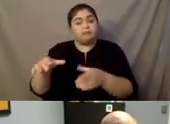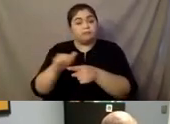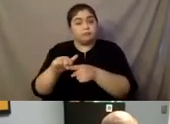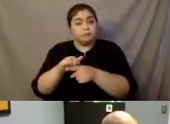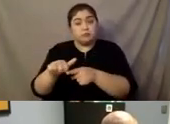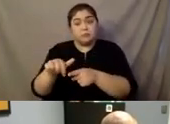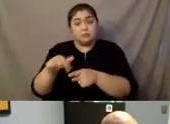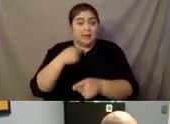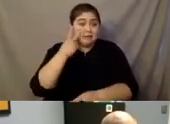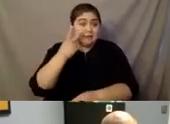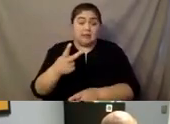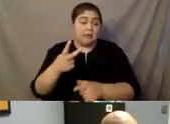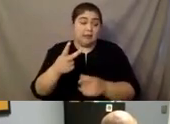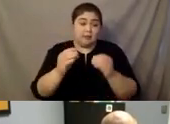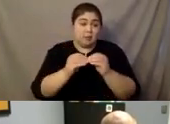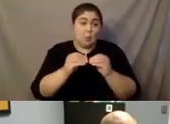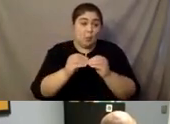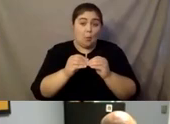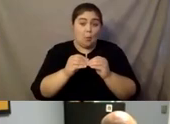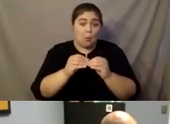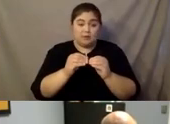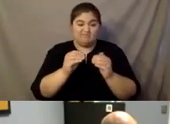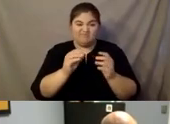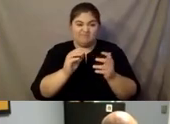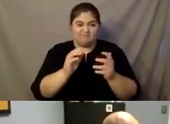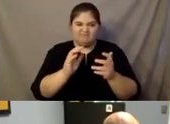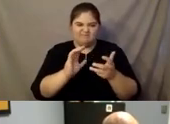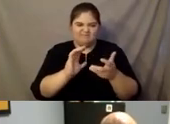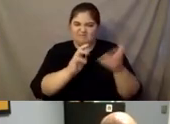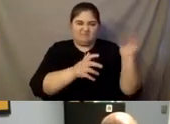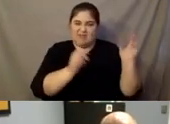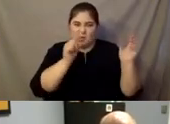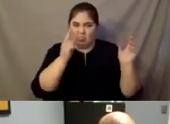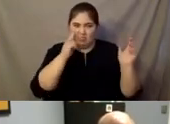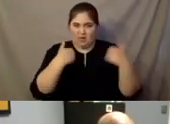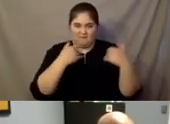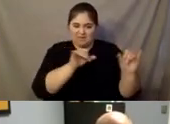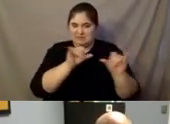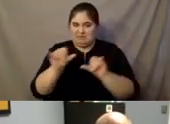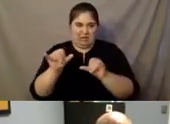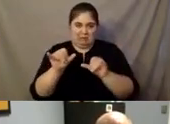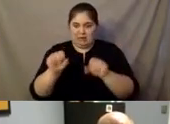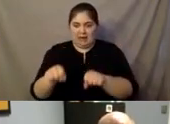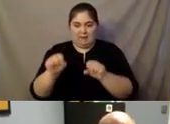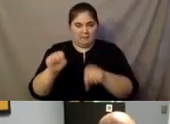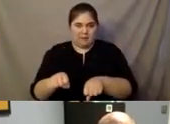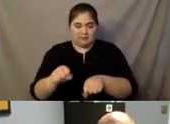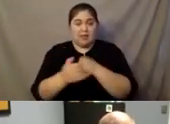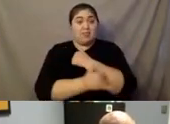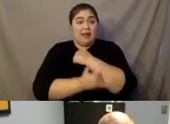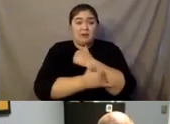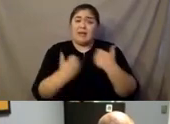me much more disjointed. I don't think we've had the same capabilities. The county does have some access.